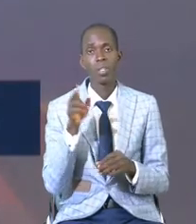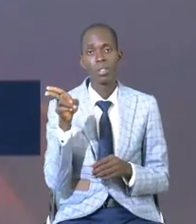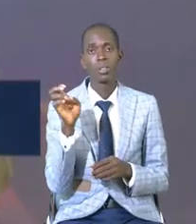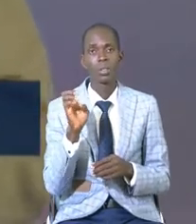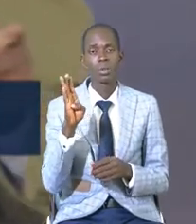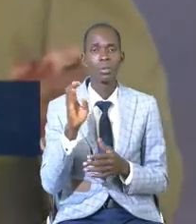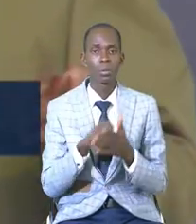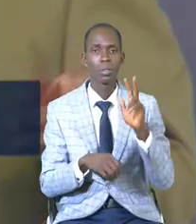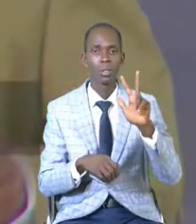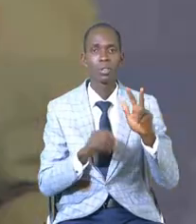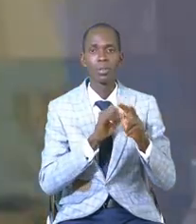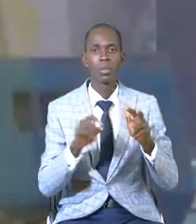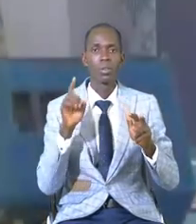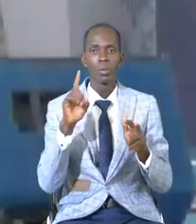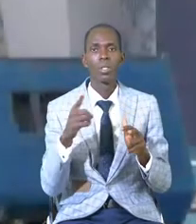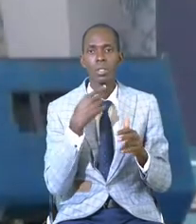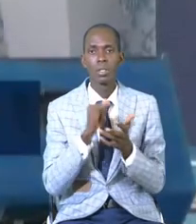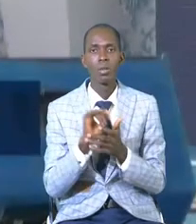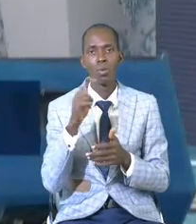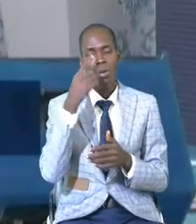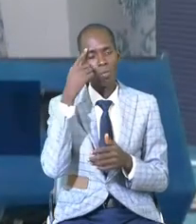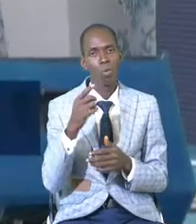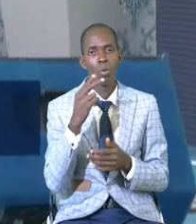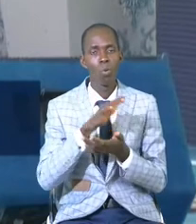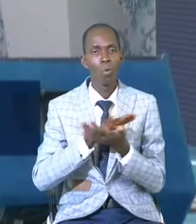at verse 1, it says, wherefore,